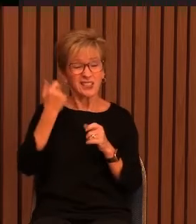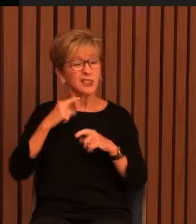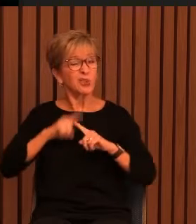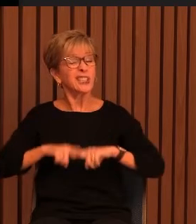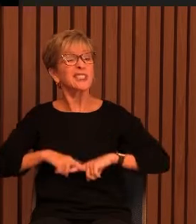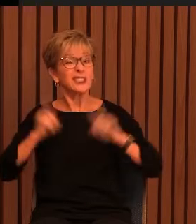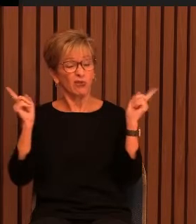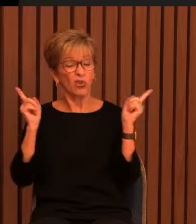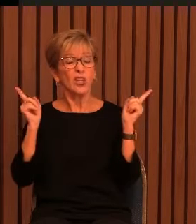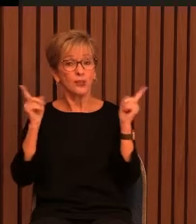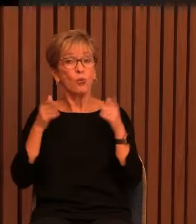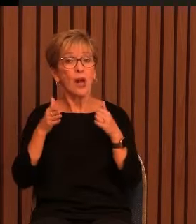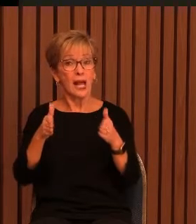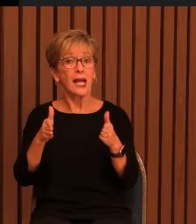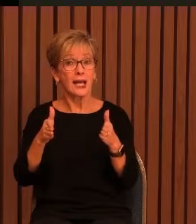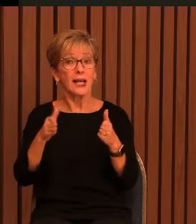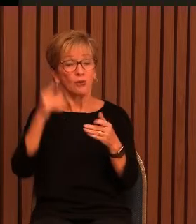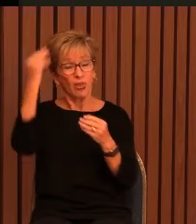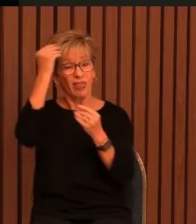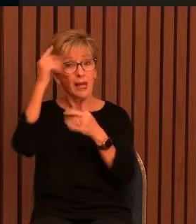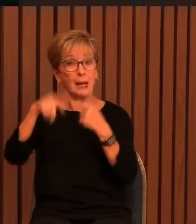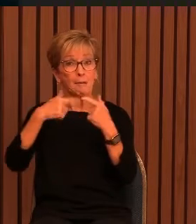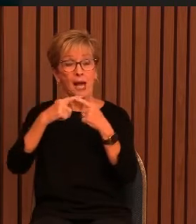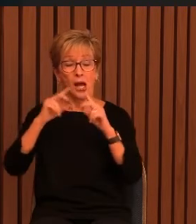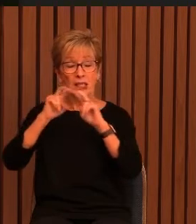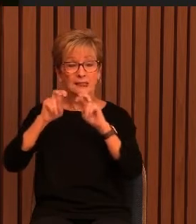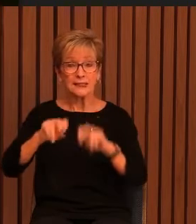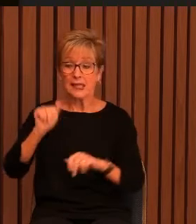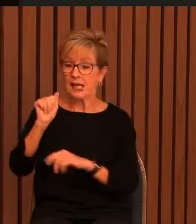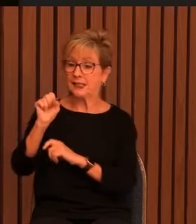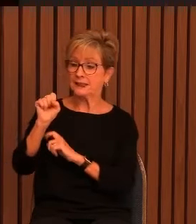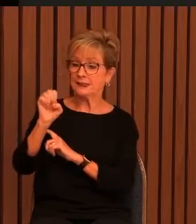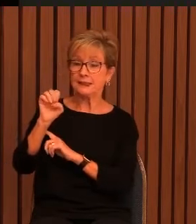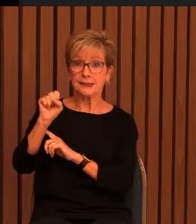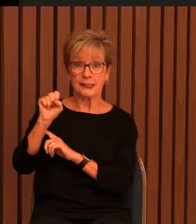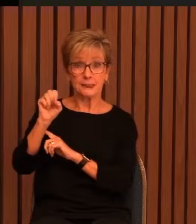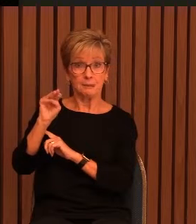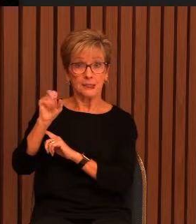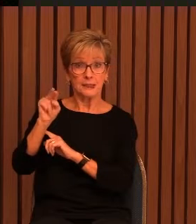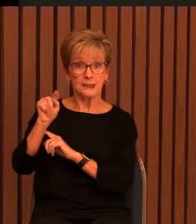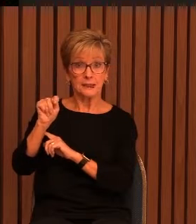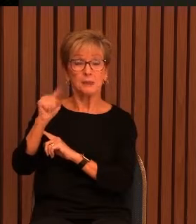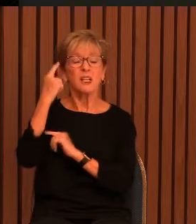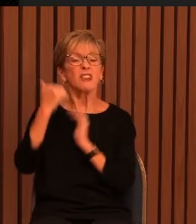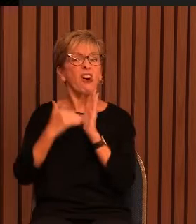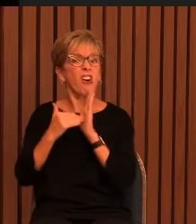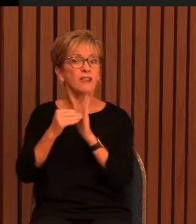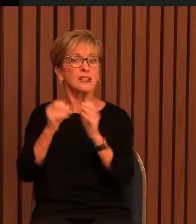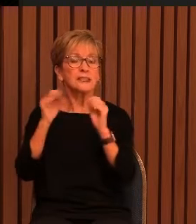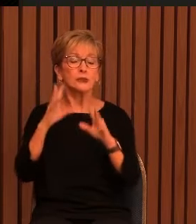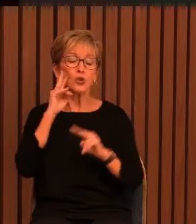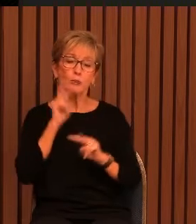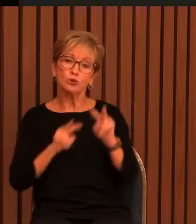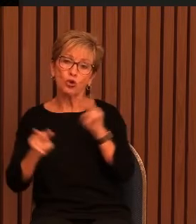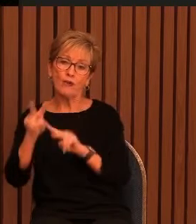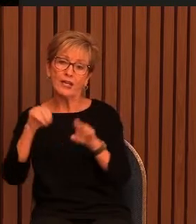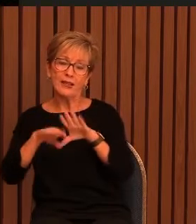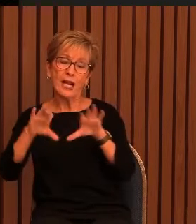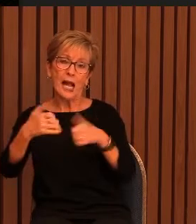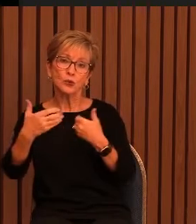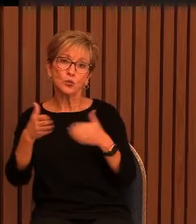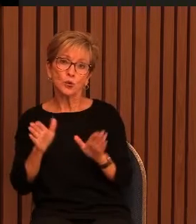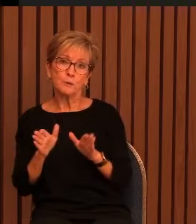different, obviously, way of thinking about assessment, because much of the time it's a teacher observing in a